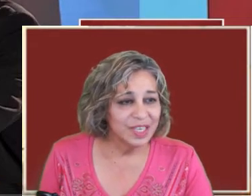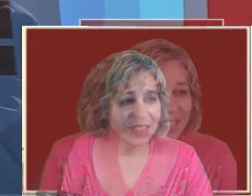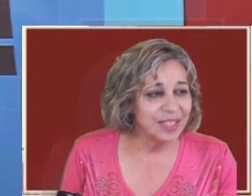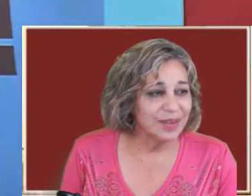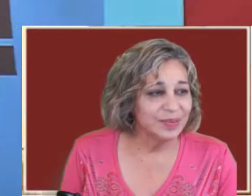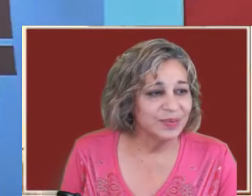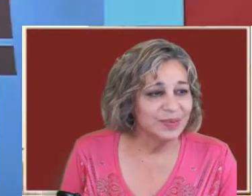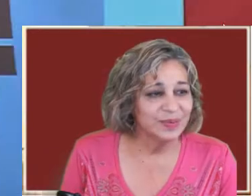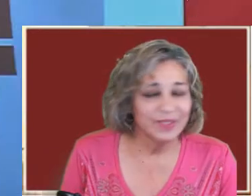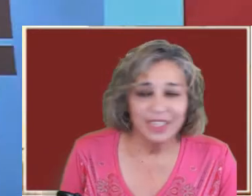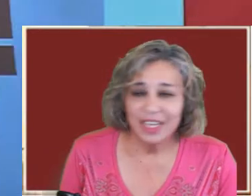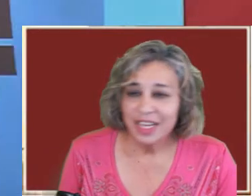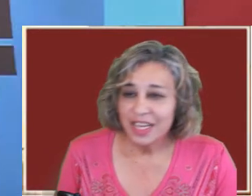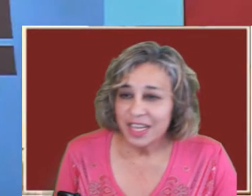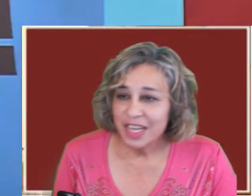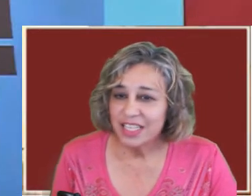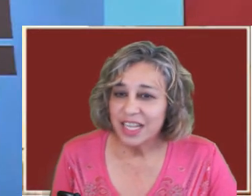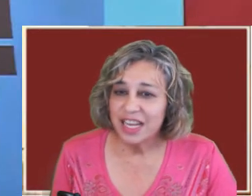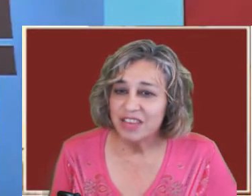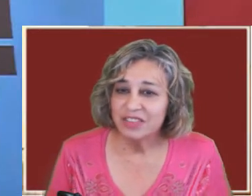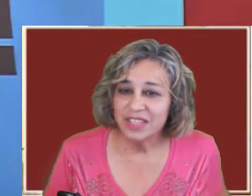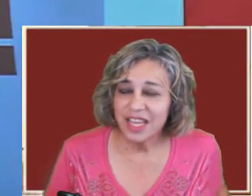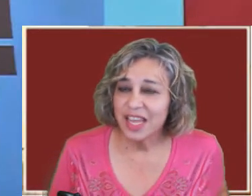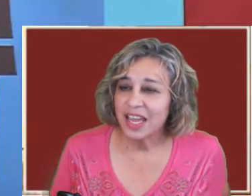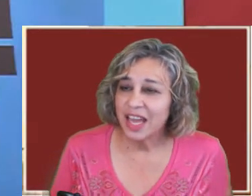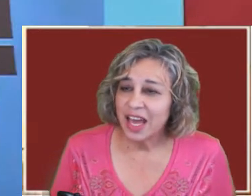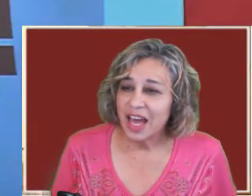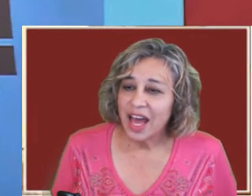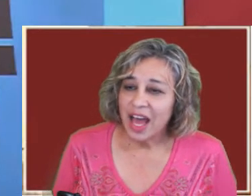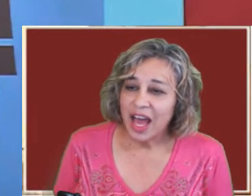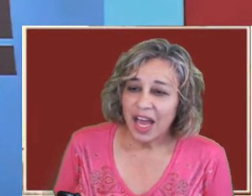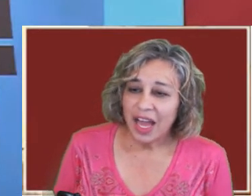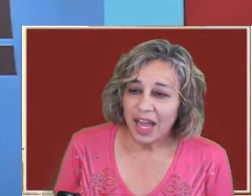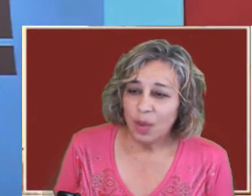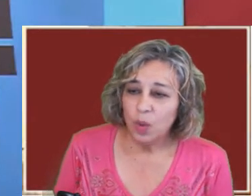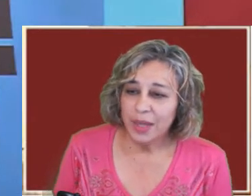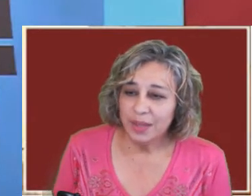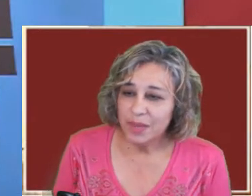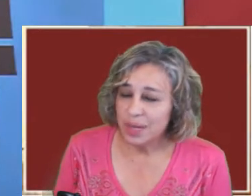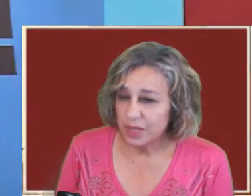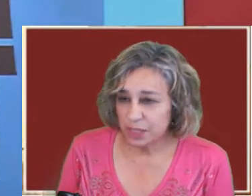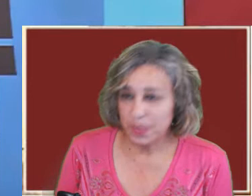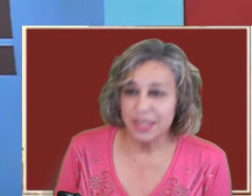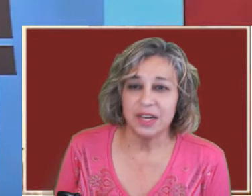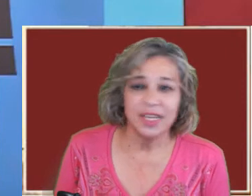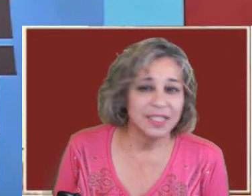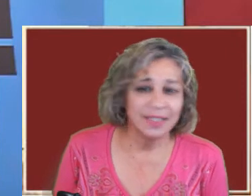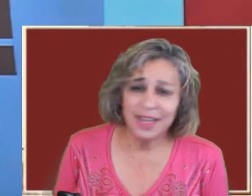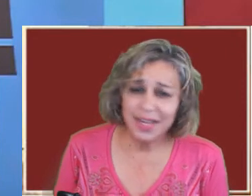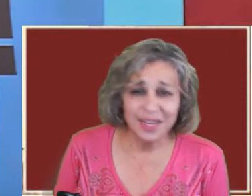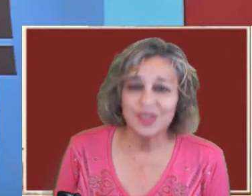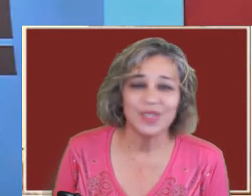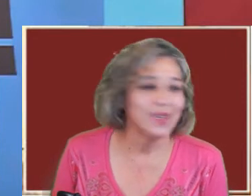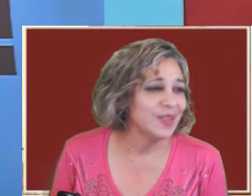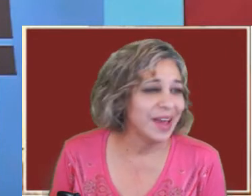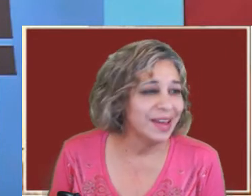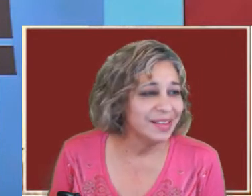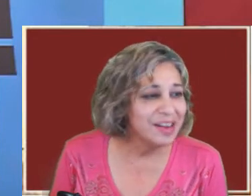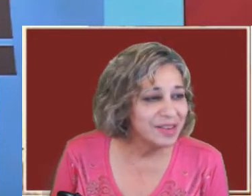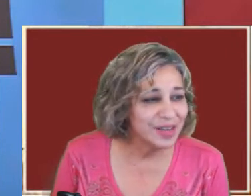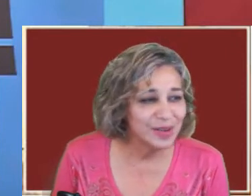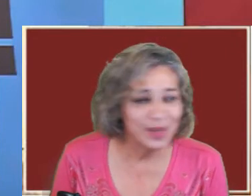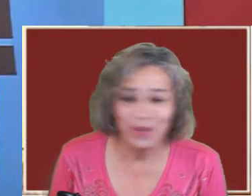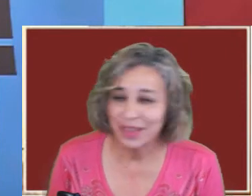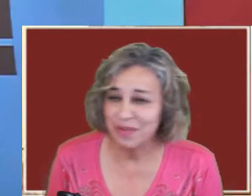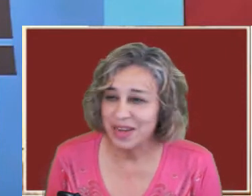Check this out. He's letting you see what the money was spent on. He says they didn't used to do that. They